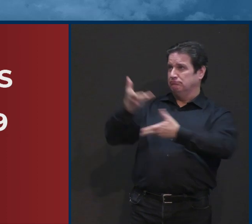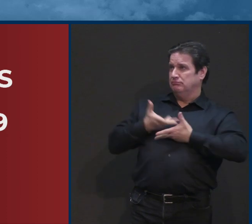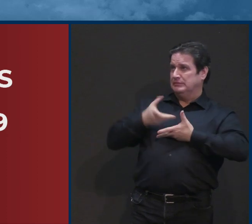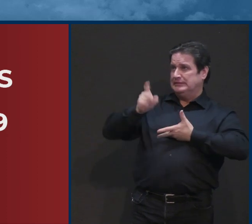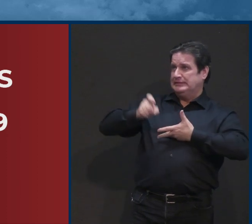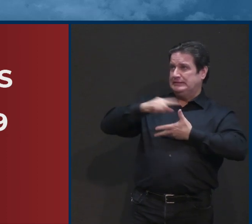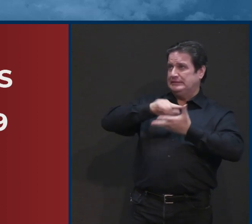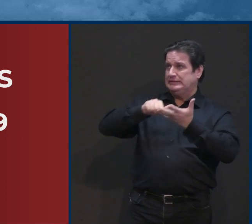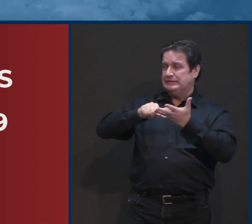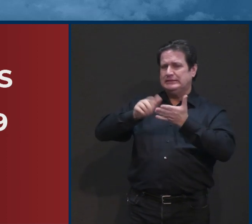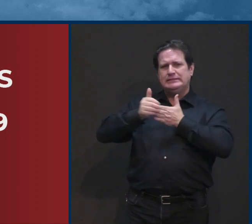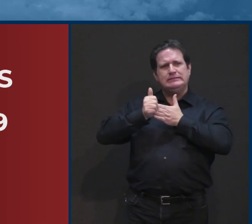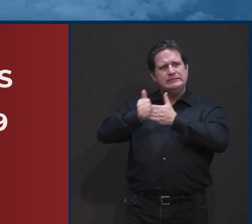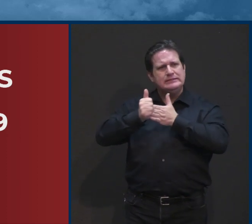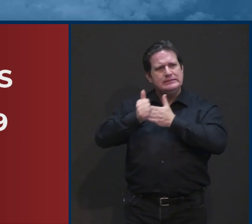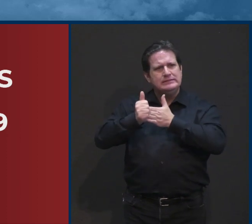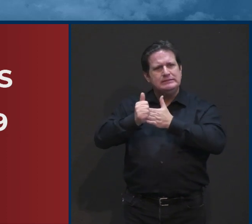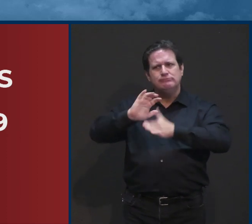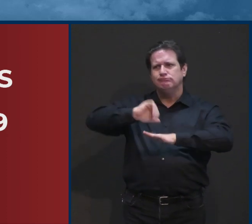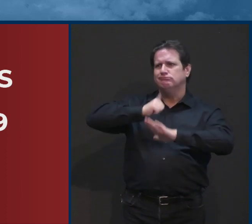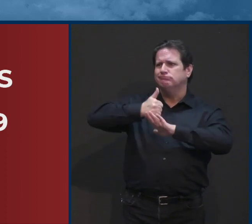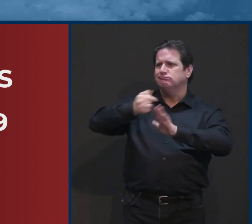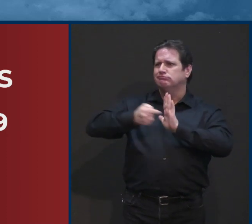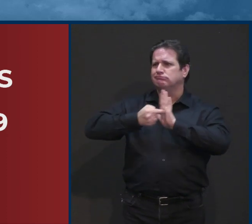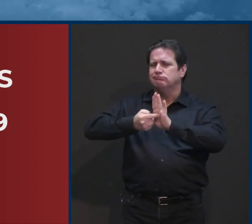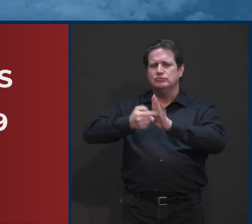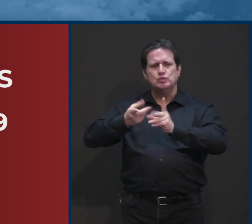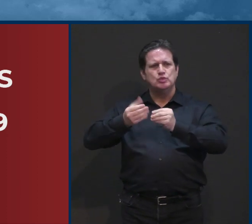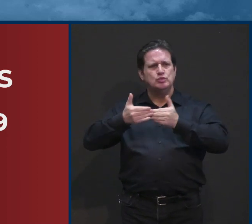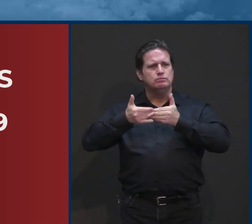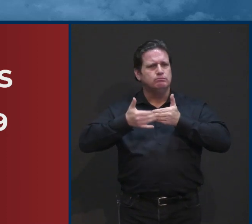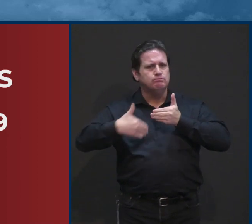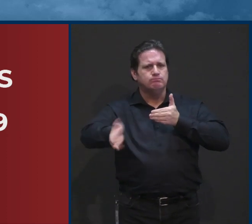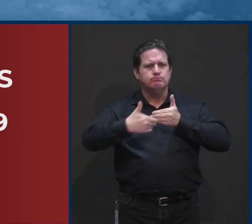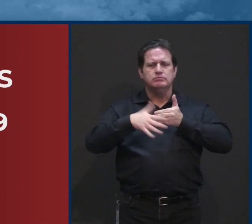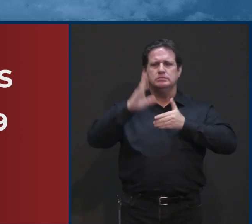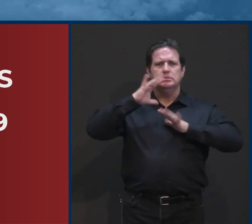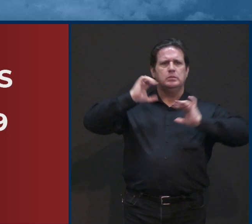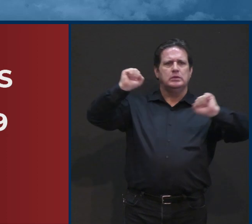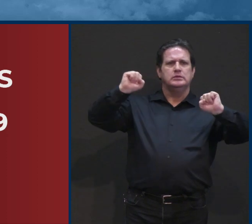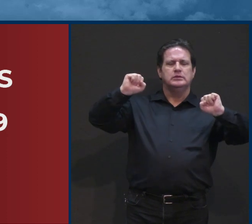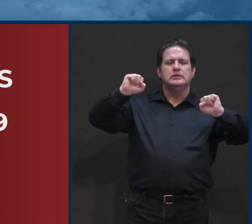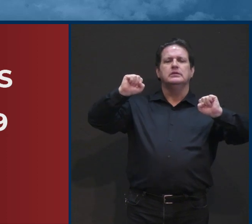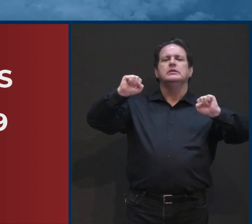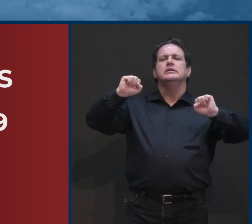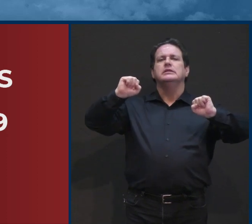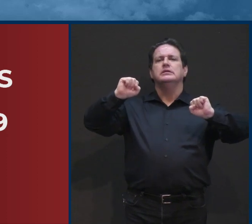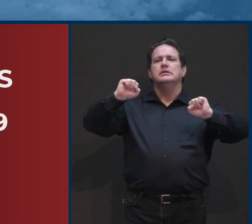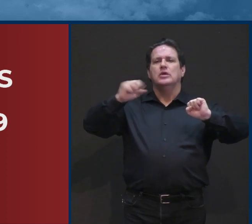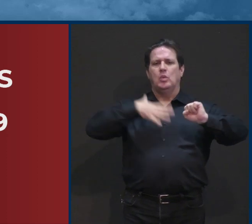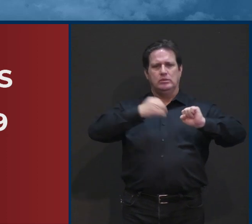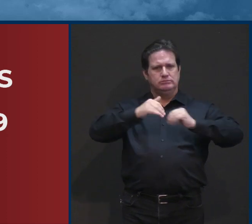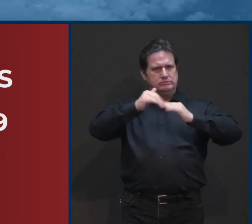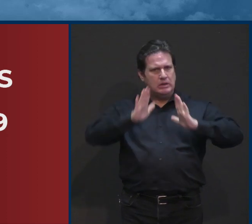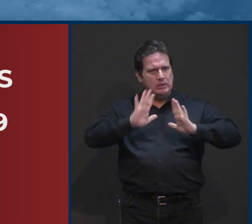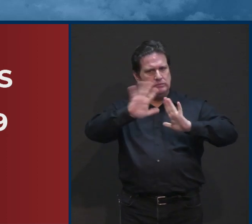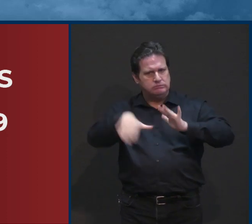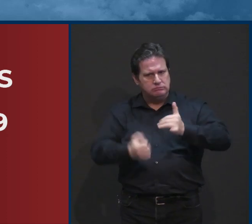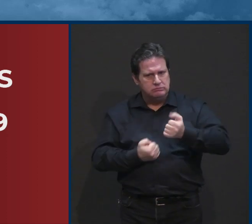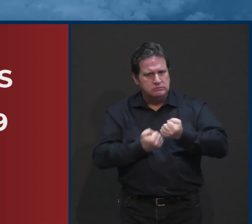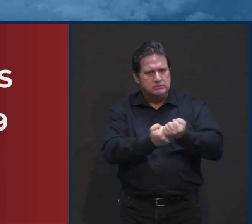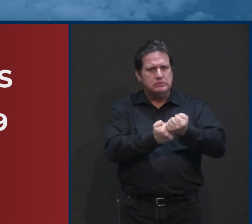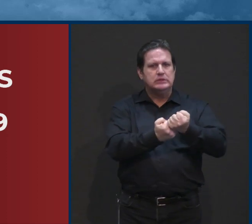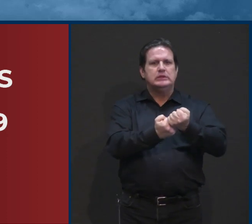was leadership and setting the example. From the President's, from the Oval Office, support,